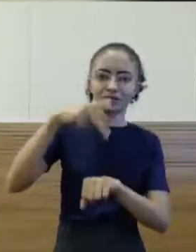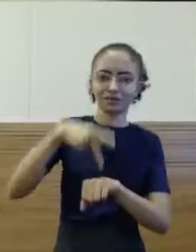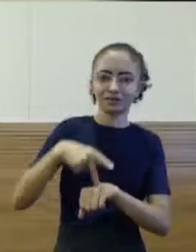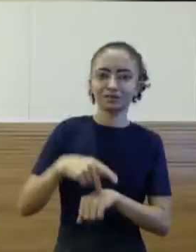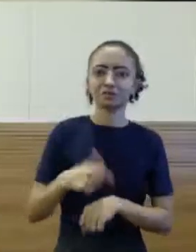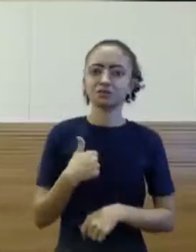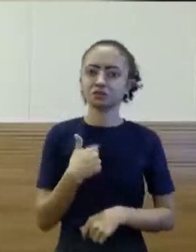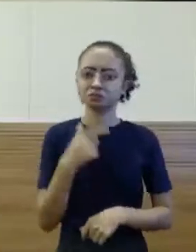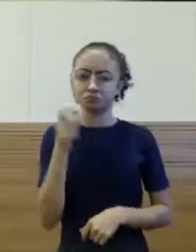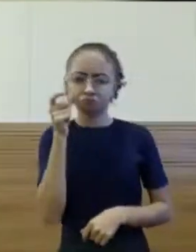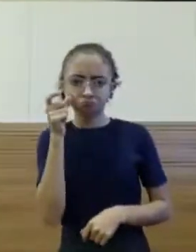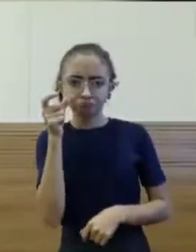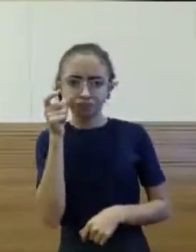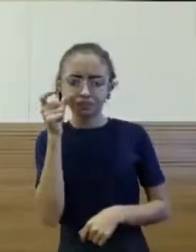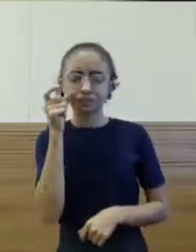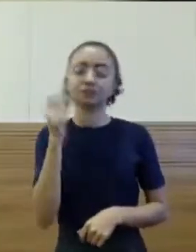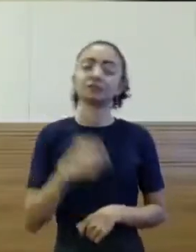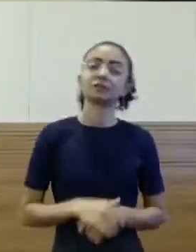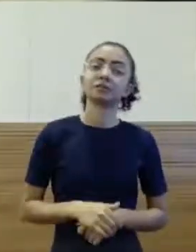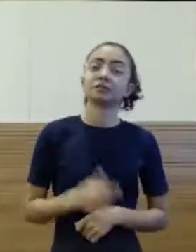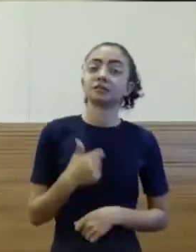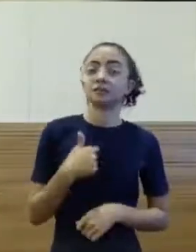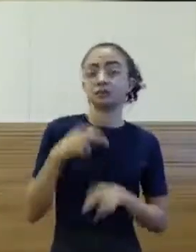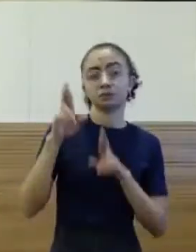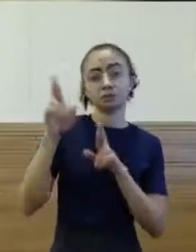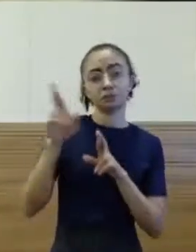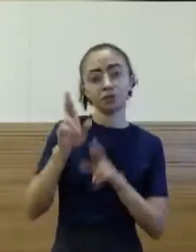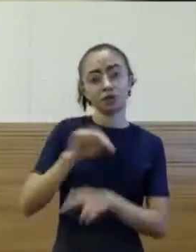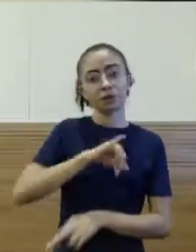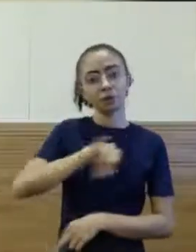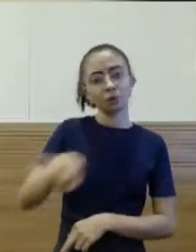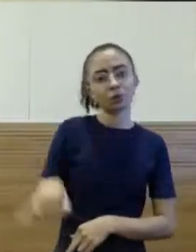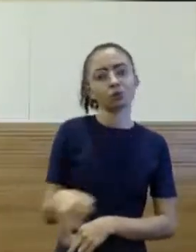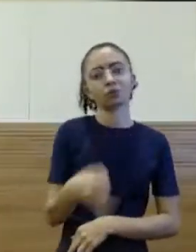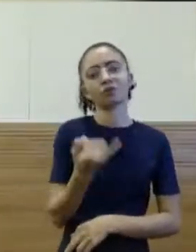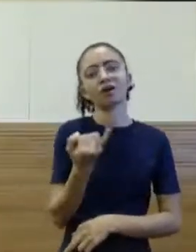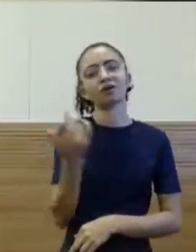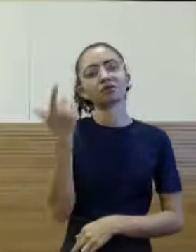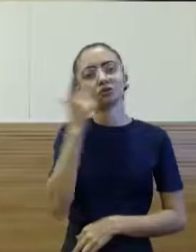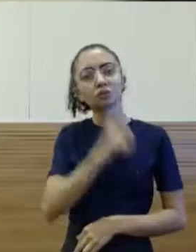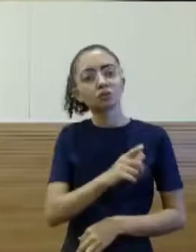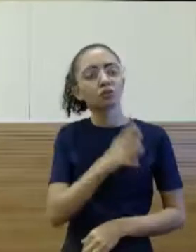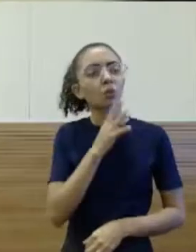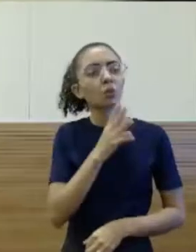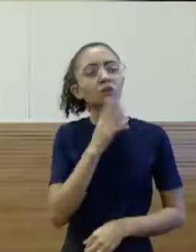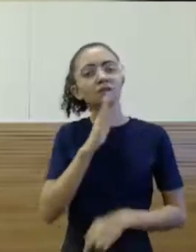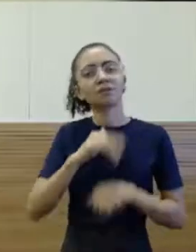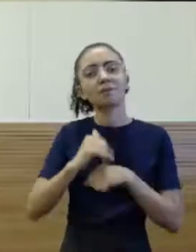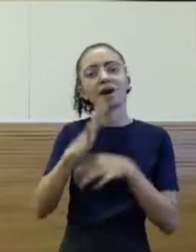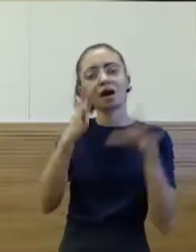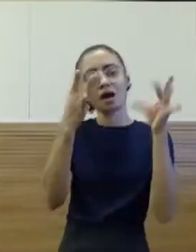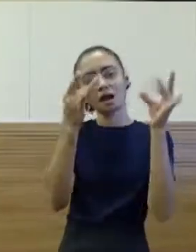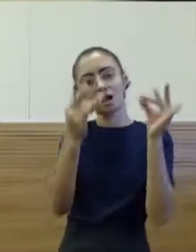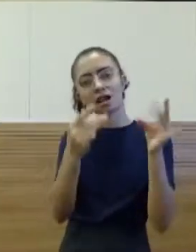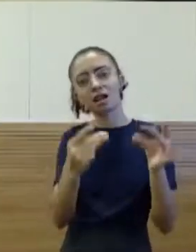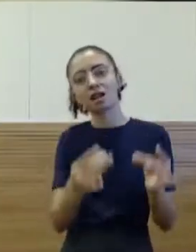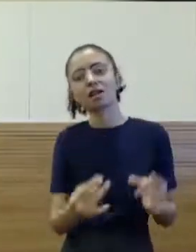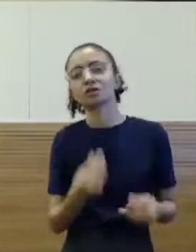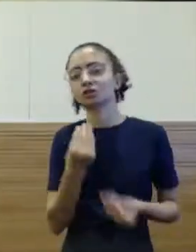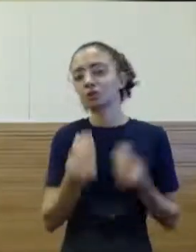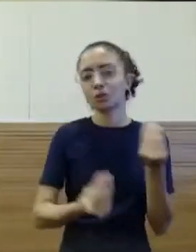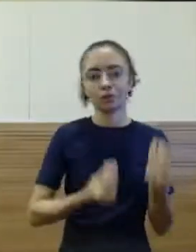the countries that I thought it was quite interesting. And I hope we have the opportunity to be able to get to know in